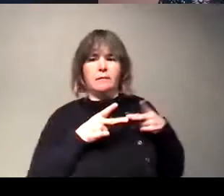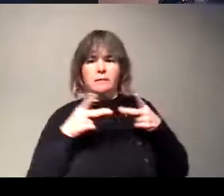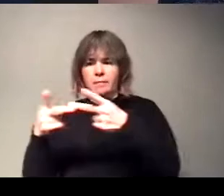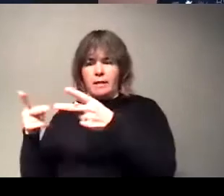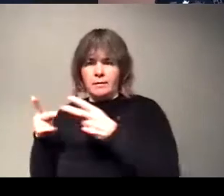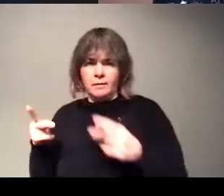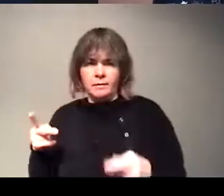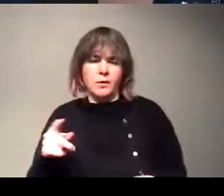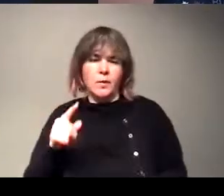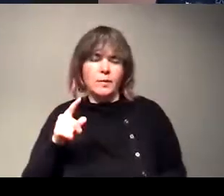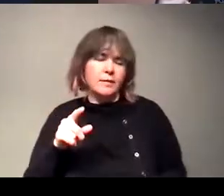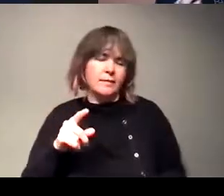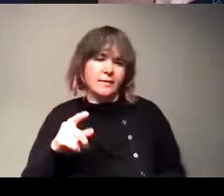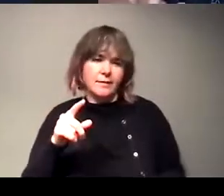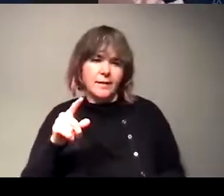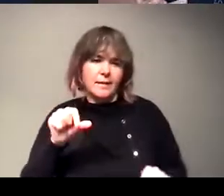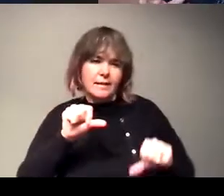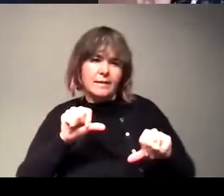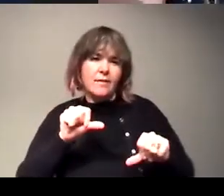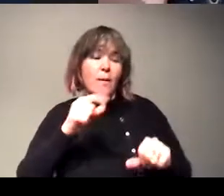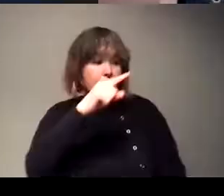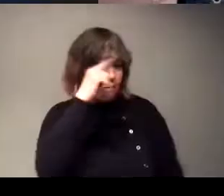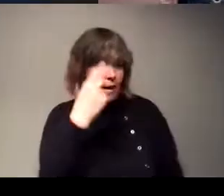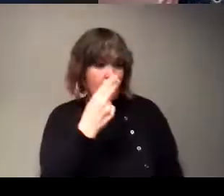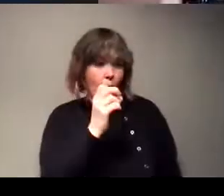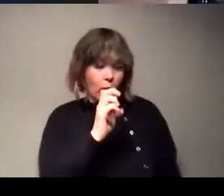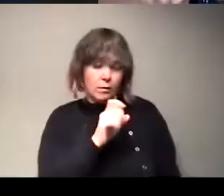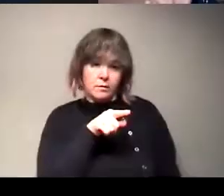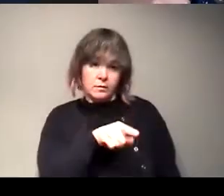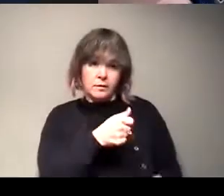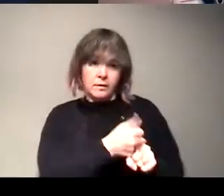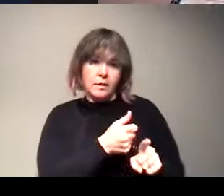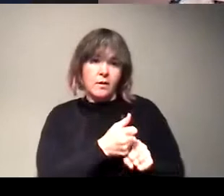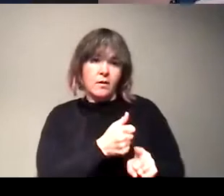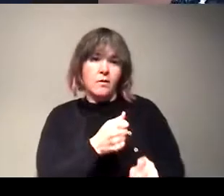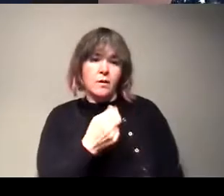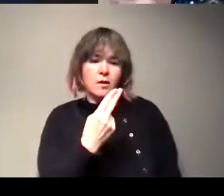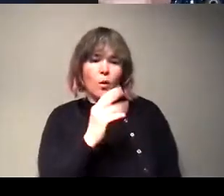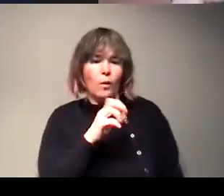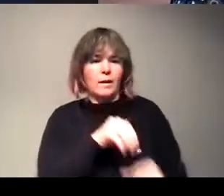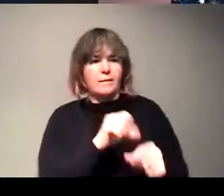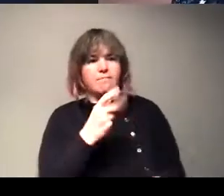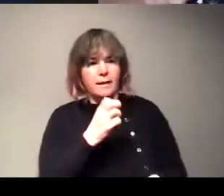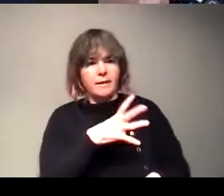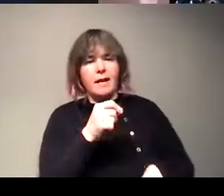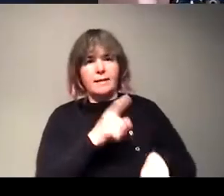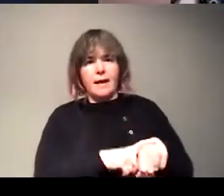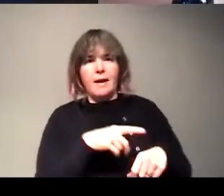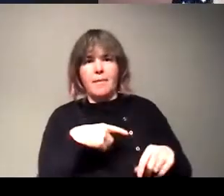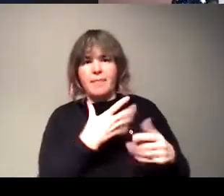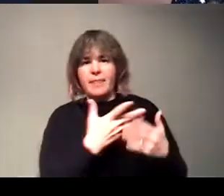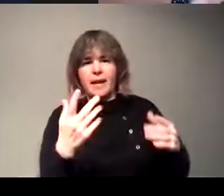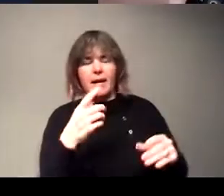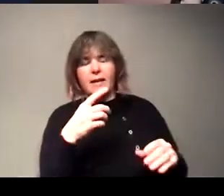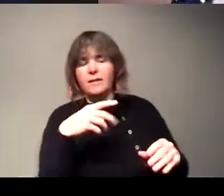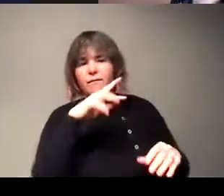science fiction idea of a white hole, well, first of all, for a black hole, this is something, it's like a hole in space-time where stuff falls in. They don't like suck